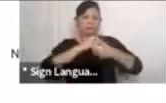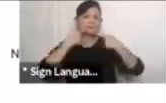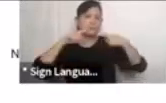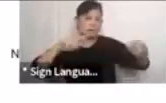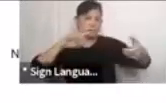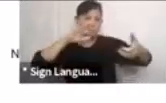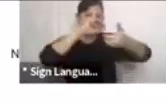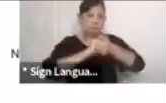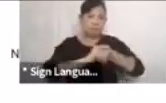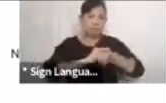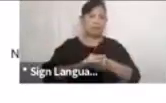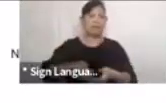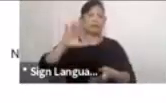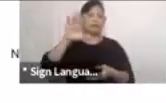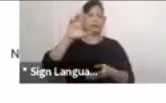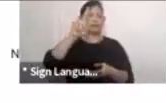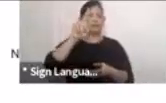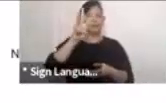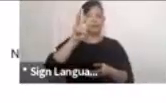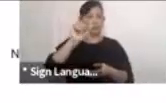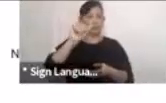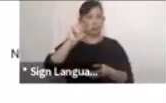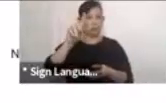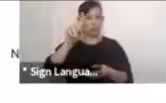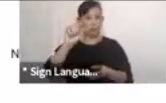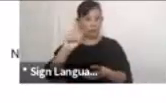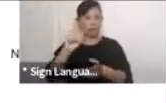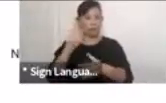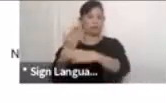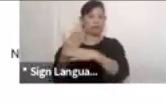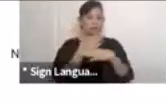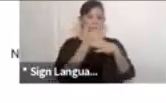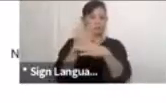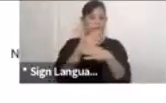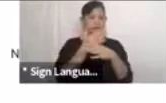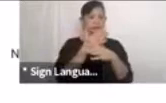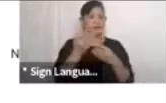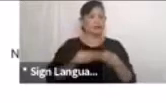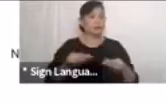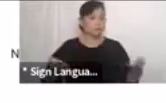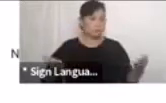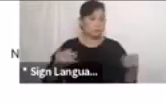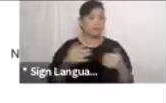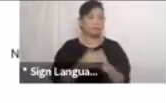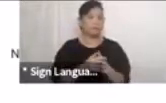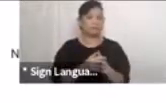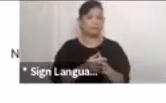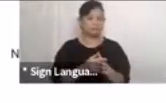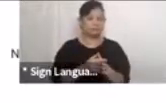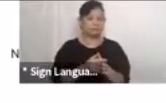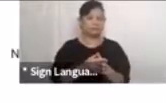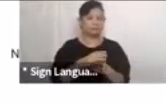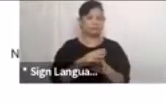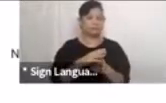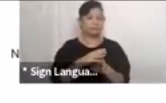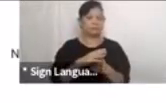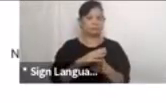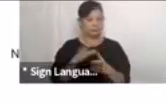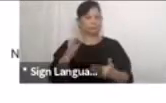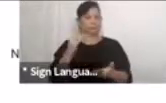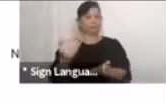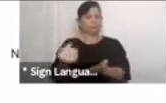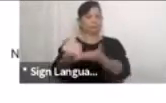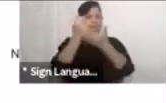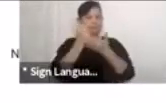Rwanda. And we shared our materials, we shared the process we did in Sri Lanka, and that was very helpful for